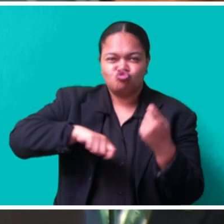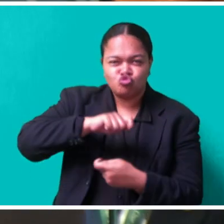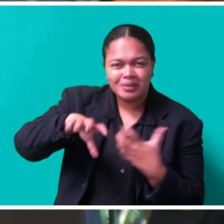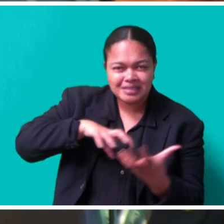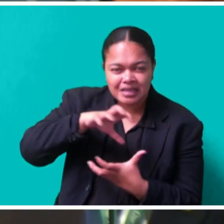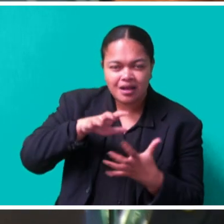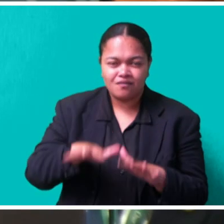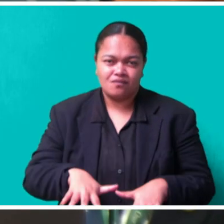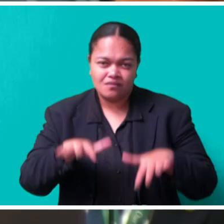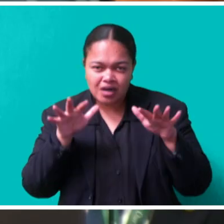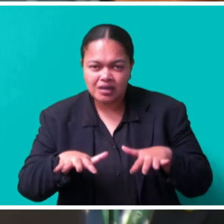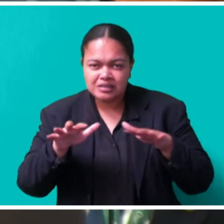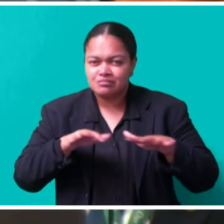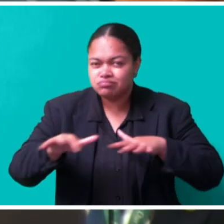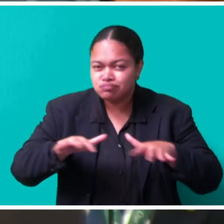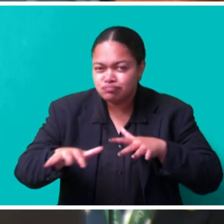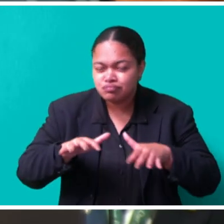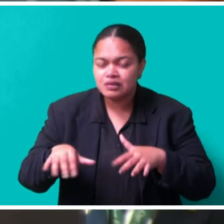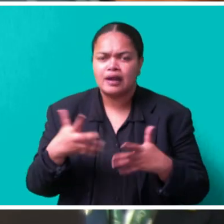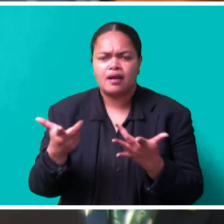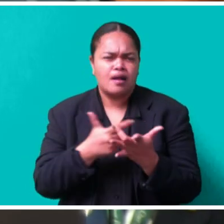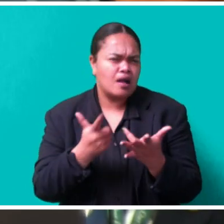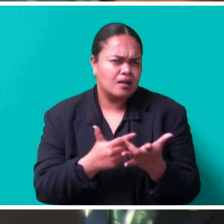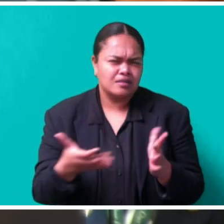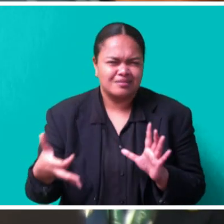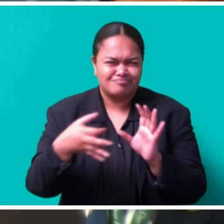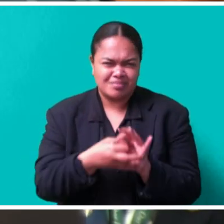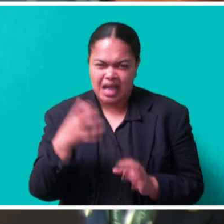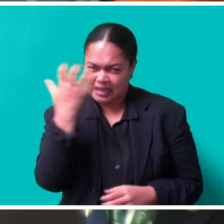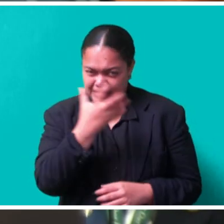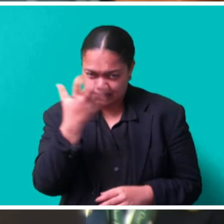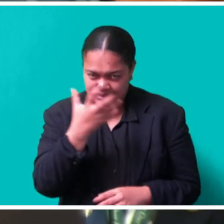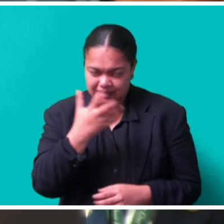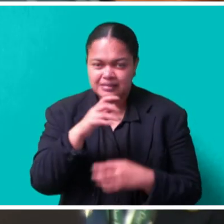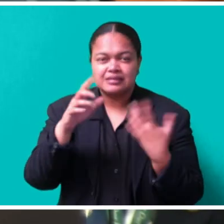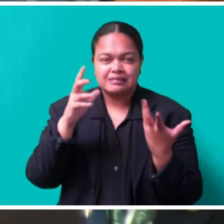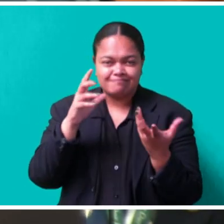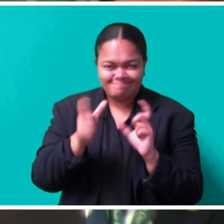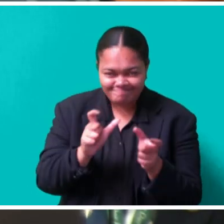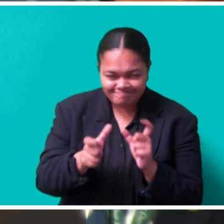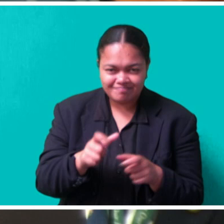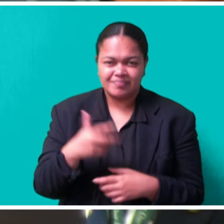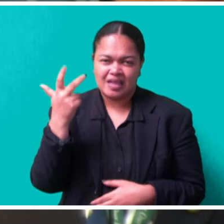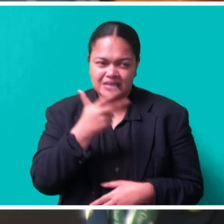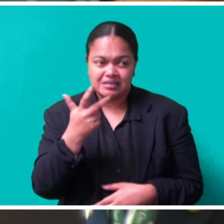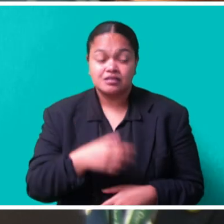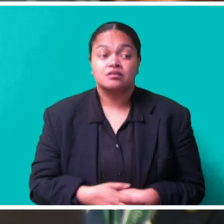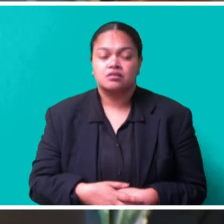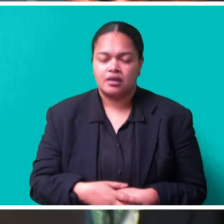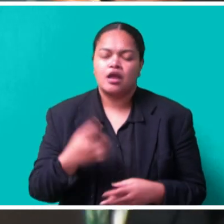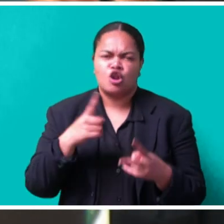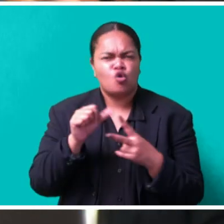flooding, earthquakes, and related events, but also man-made hazards and human-induced